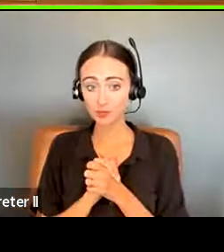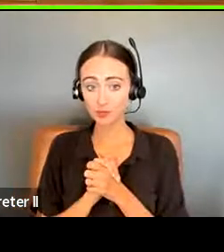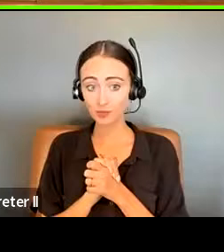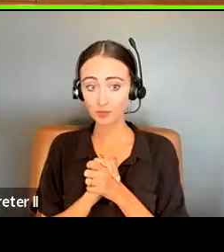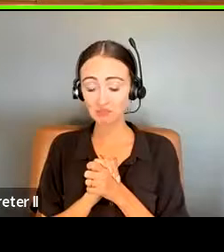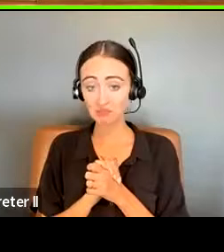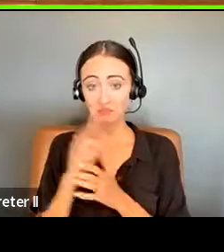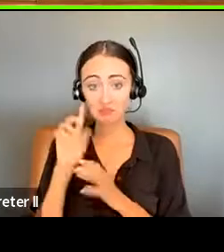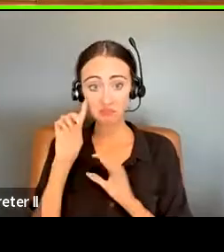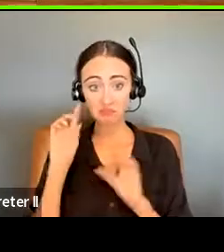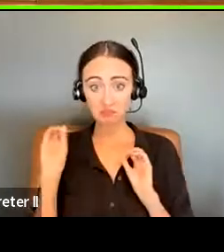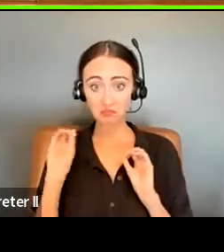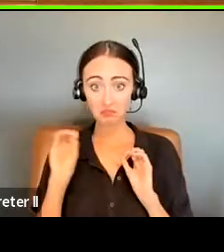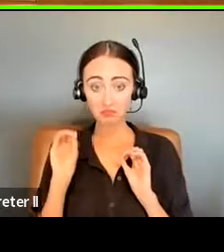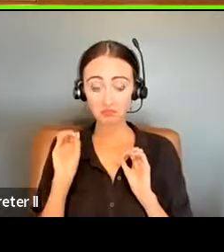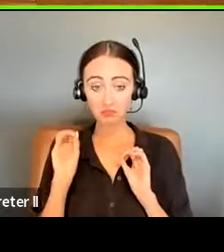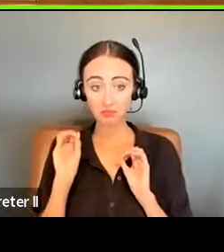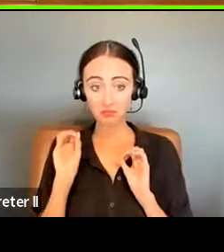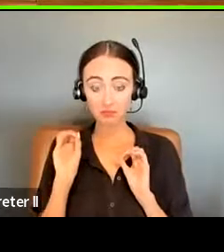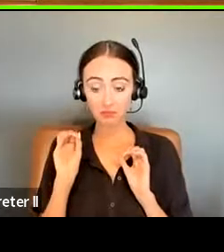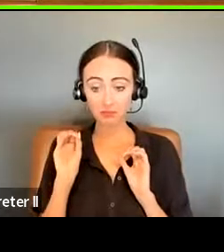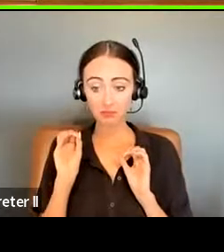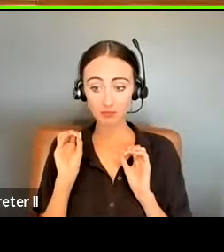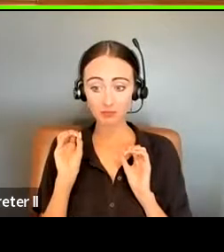I don't see or hear any no votes.